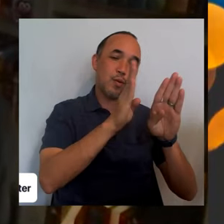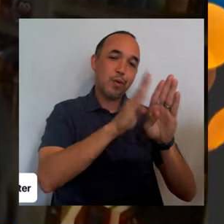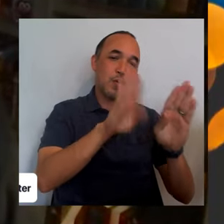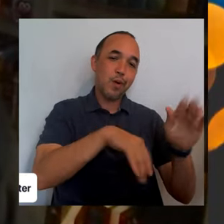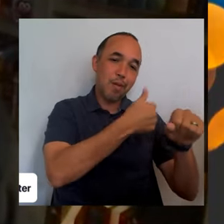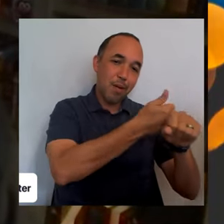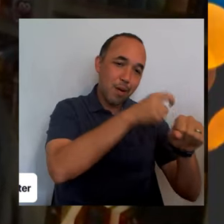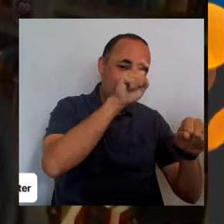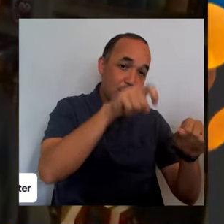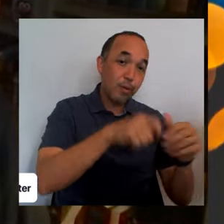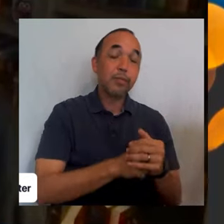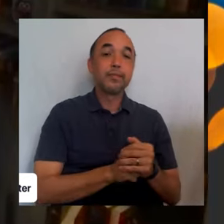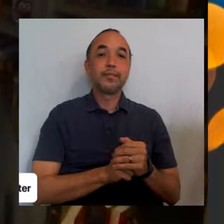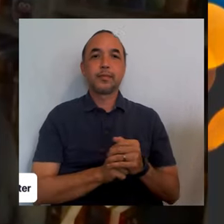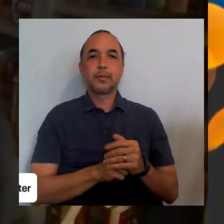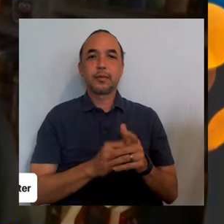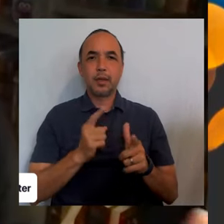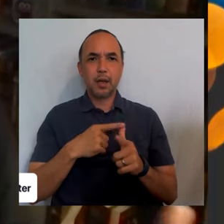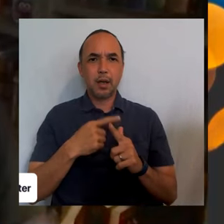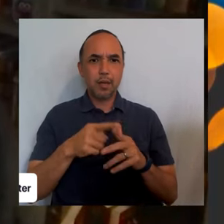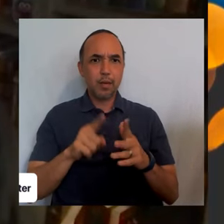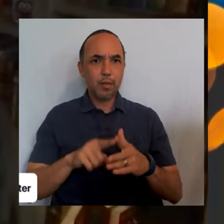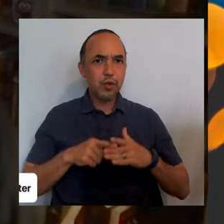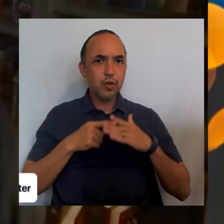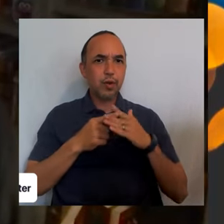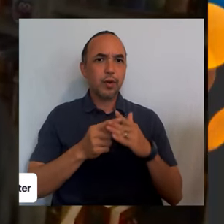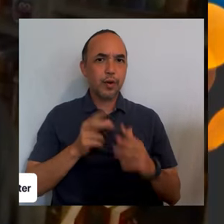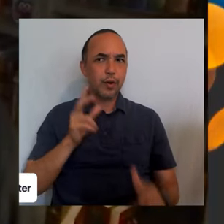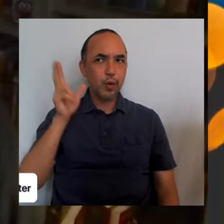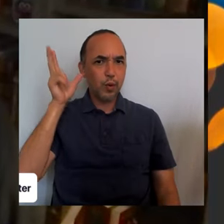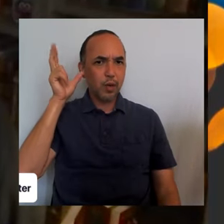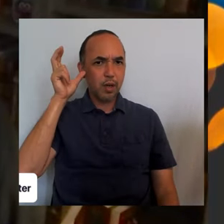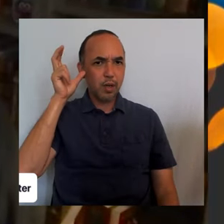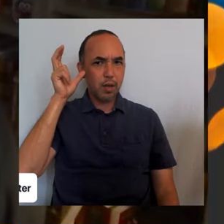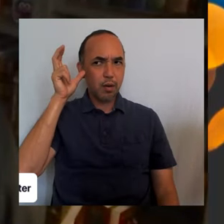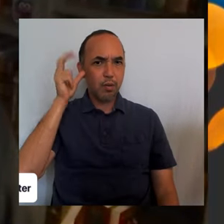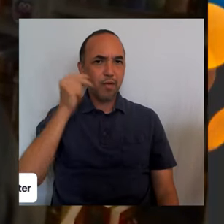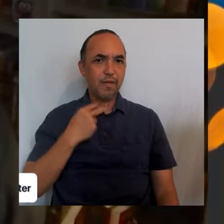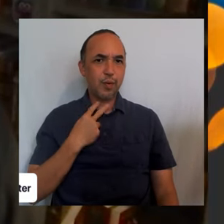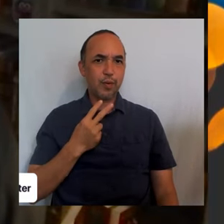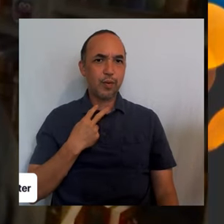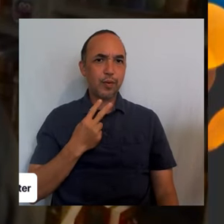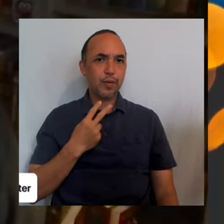And all of a sudden, we started hearing these voices.